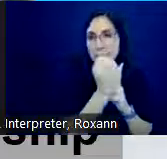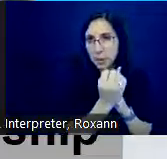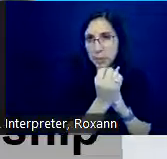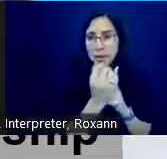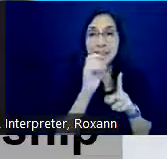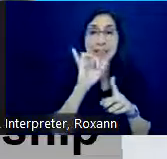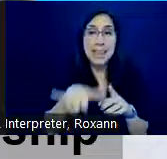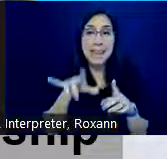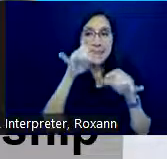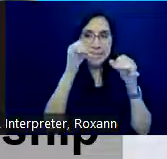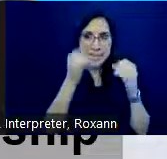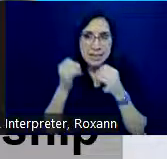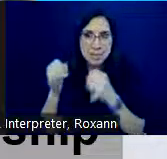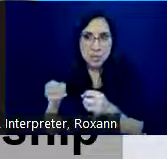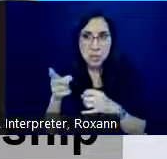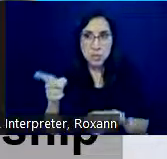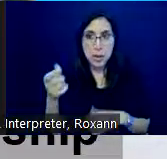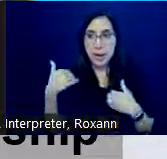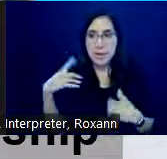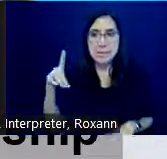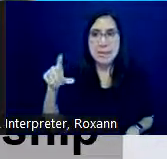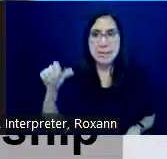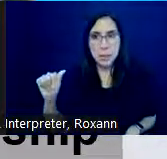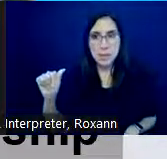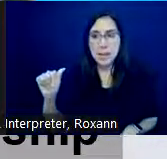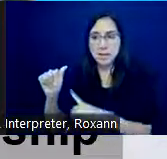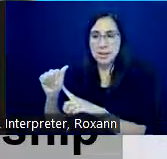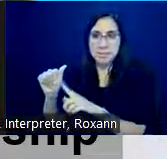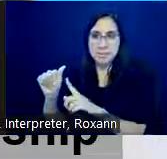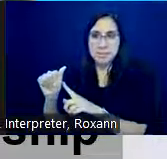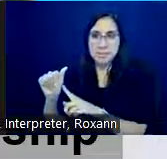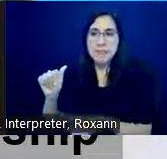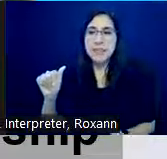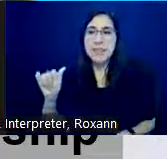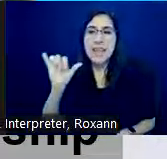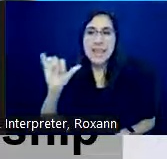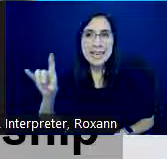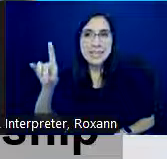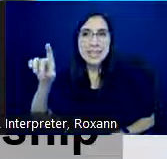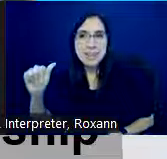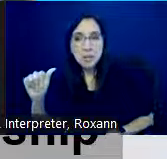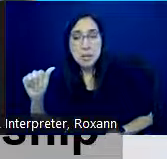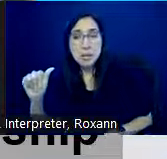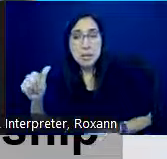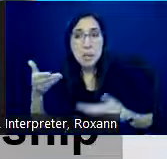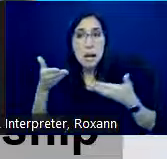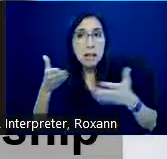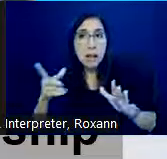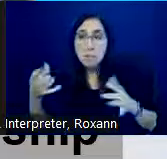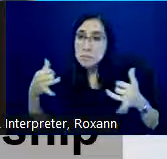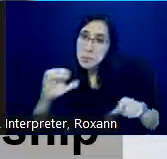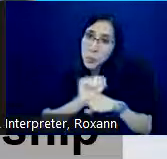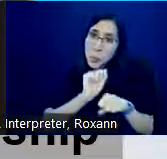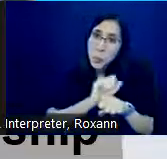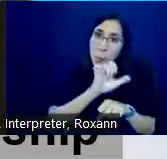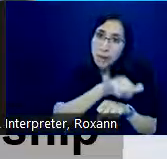individual that has a disability that lends to that structure can actually be an asset to your